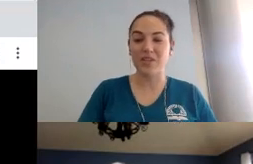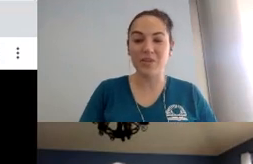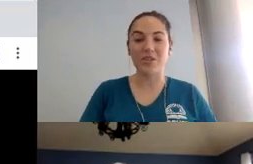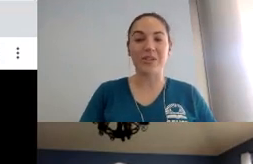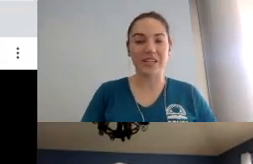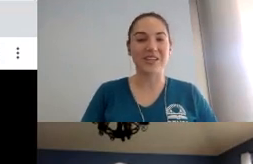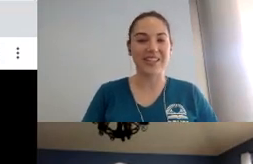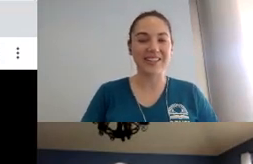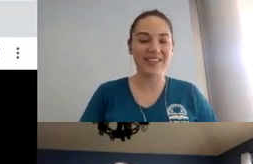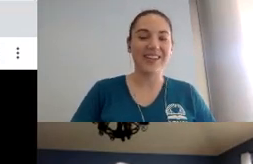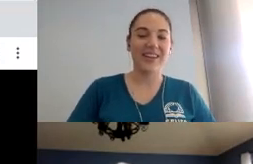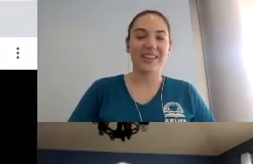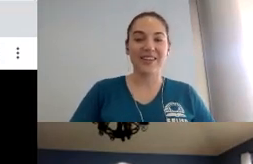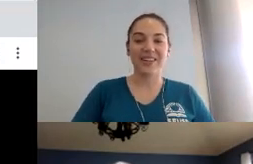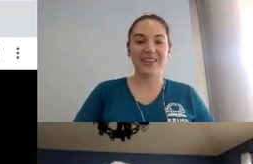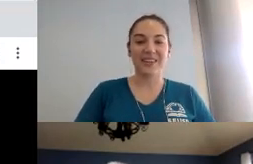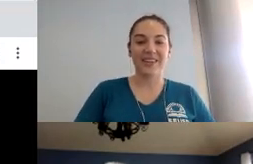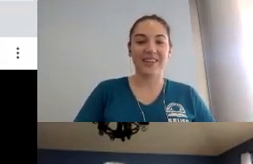When the students do click turn in,